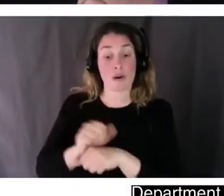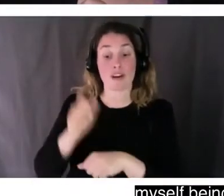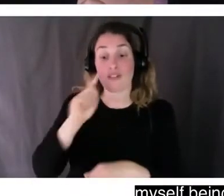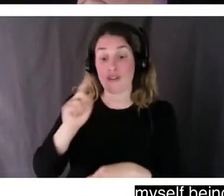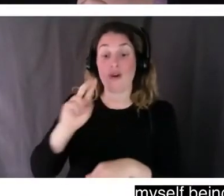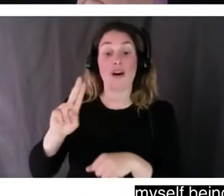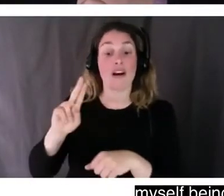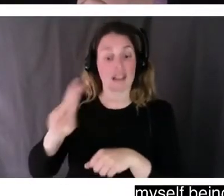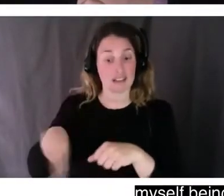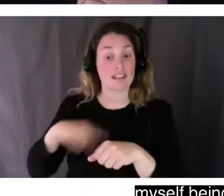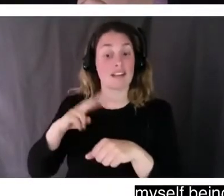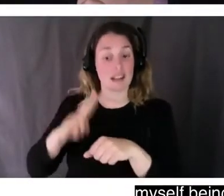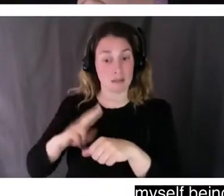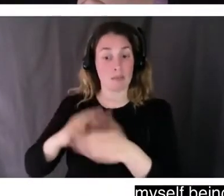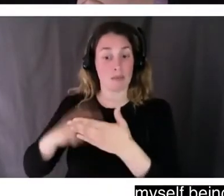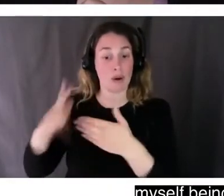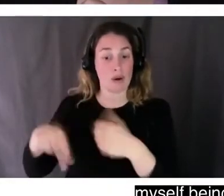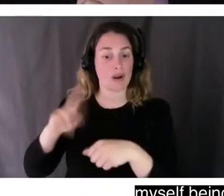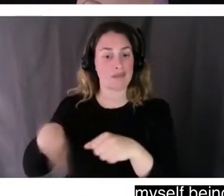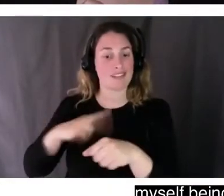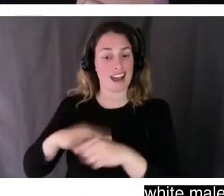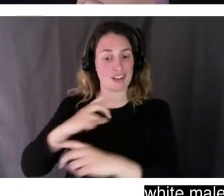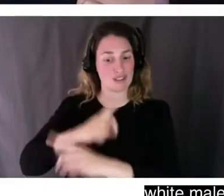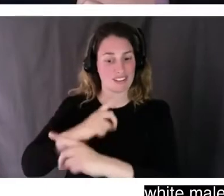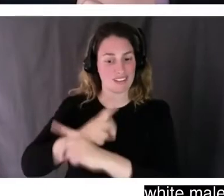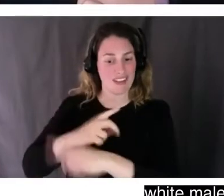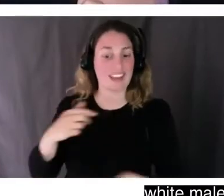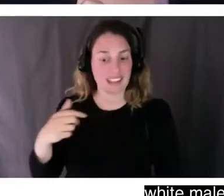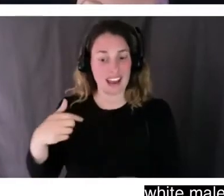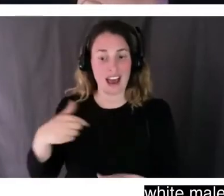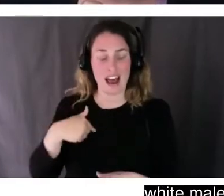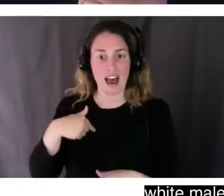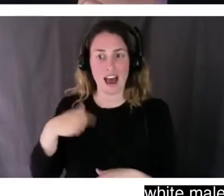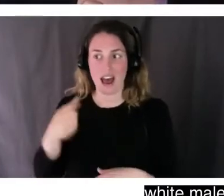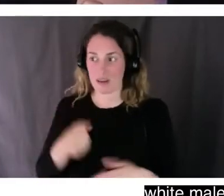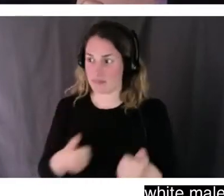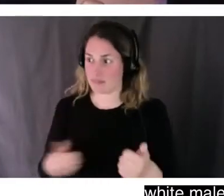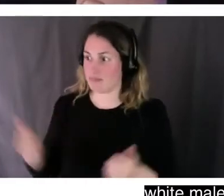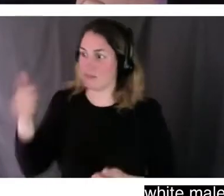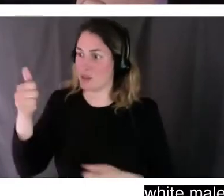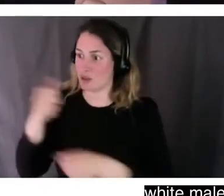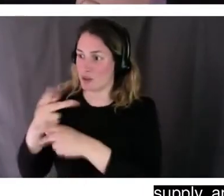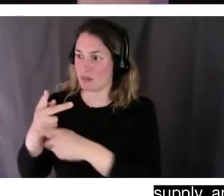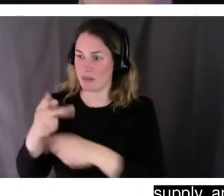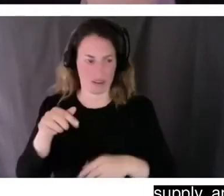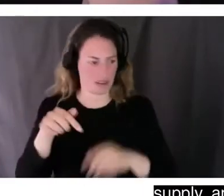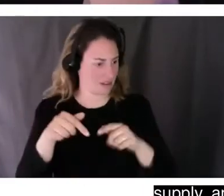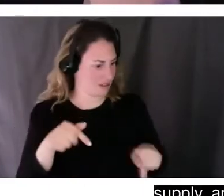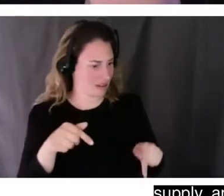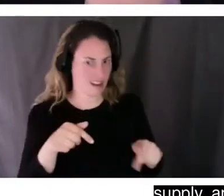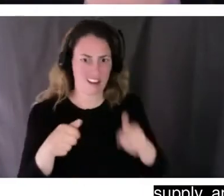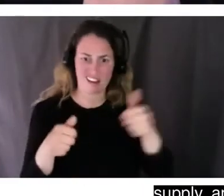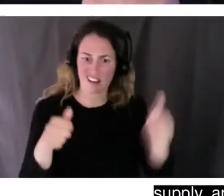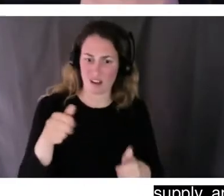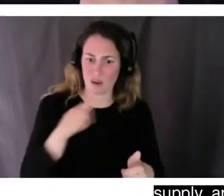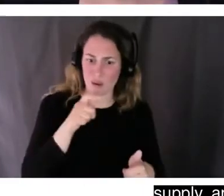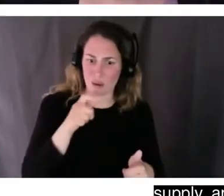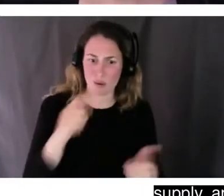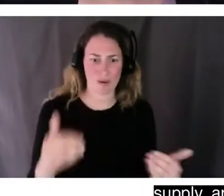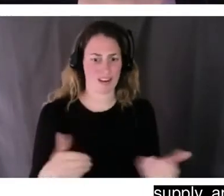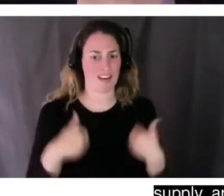I found myself being a young man supervising older white males in what was called base supply. And there